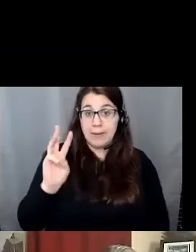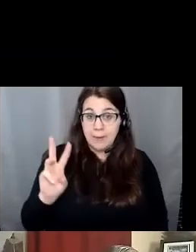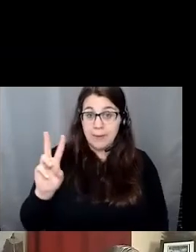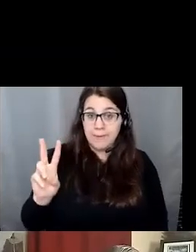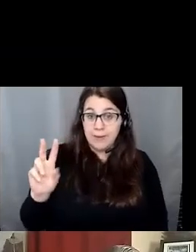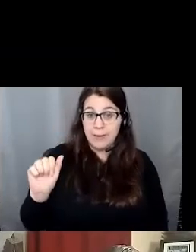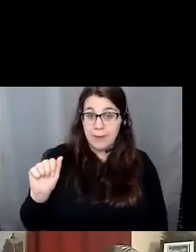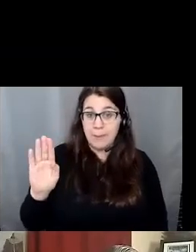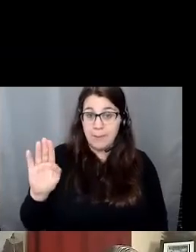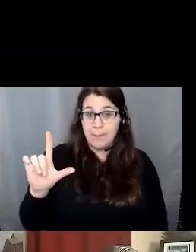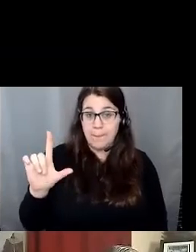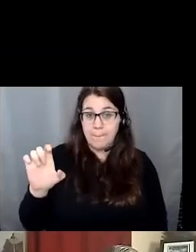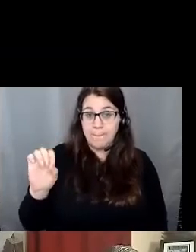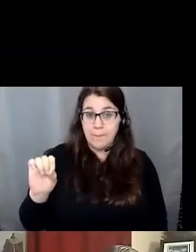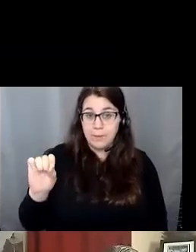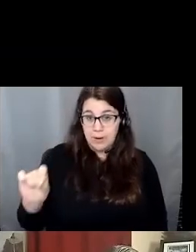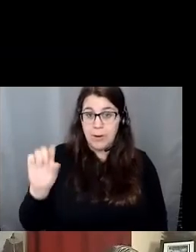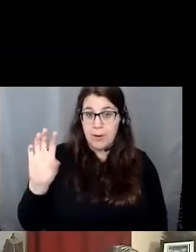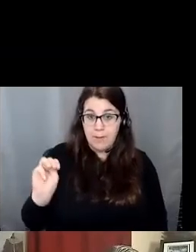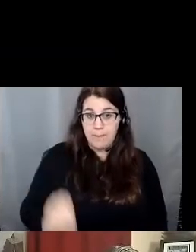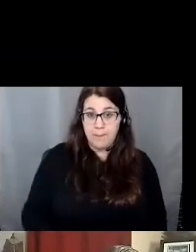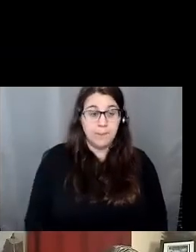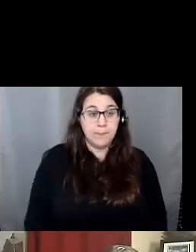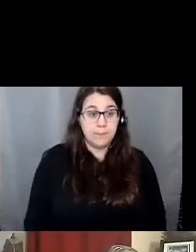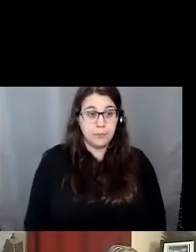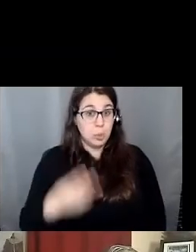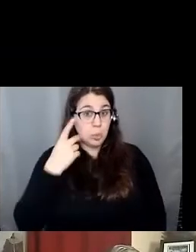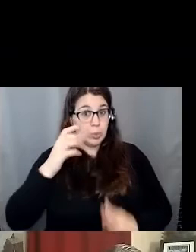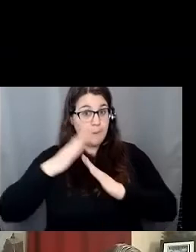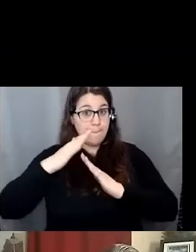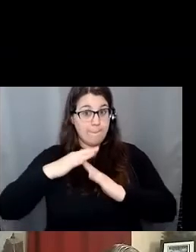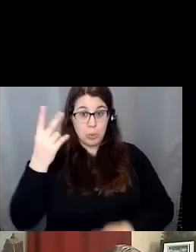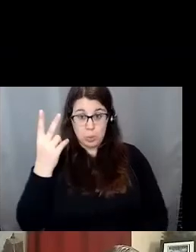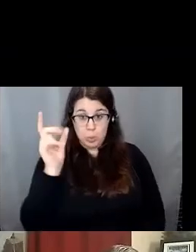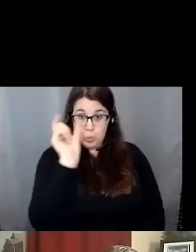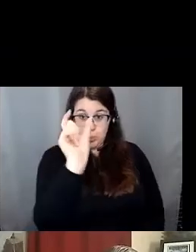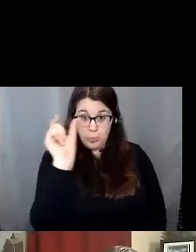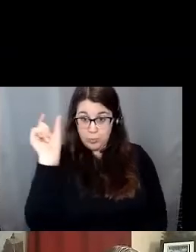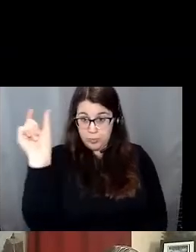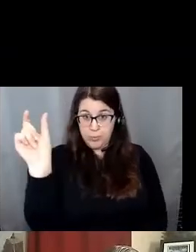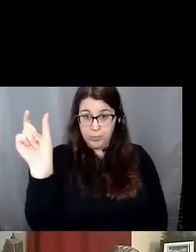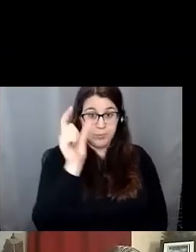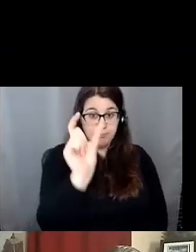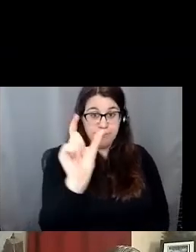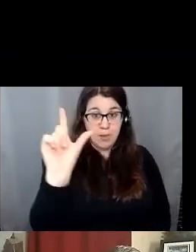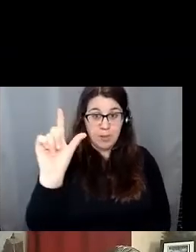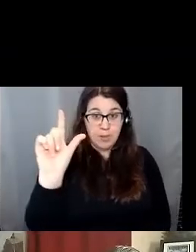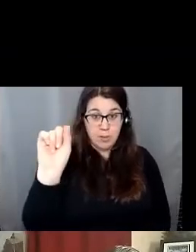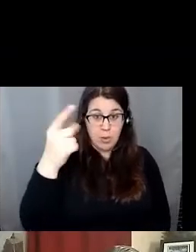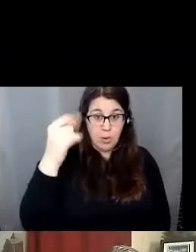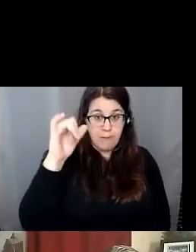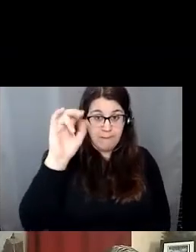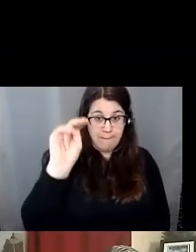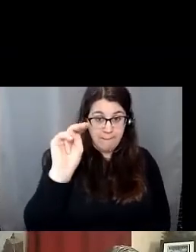WVABLE.com. And you'll notice here there are two spots up here at the top. There is a login button. By the way, right next to it